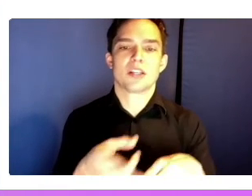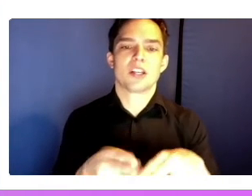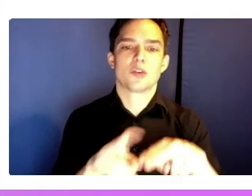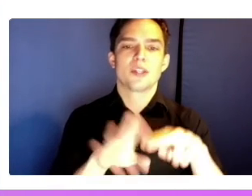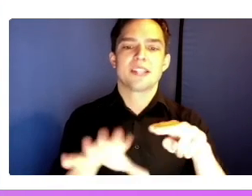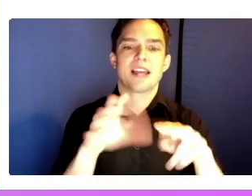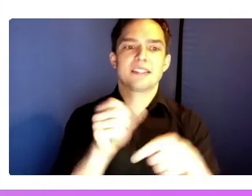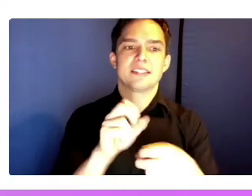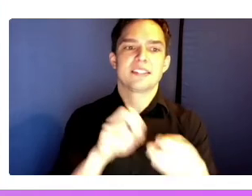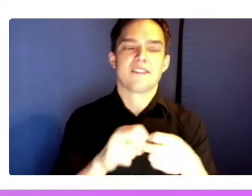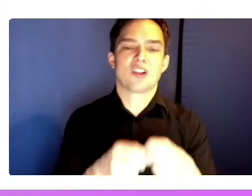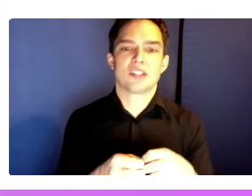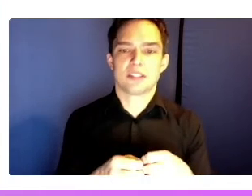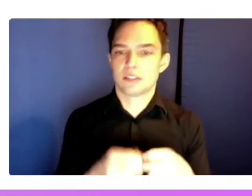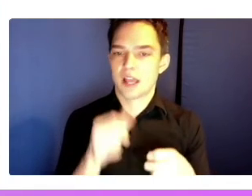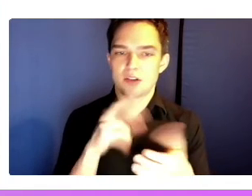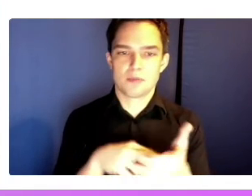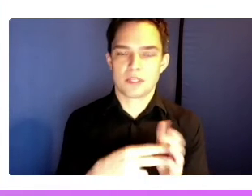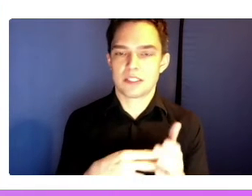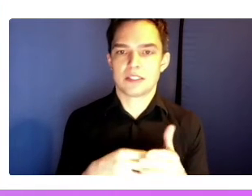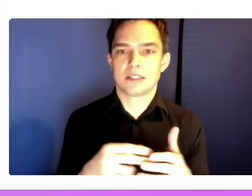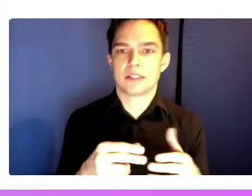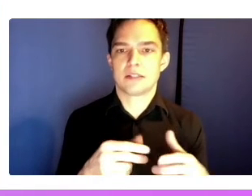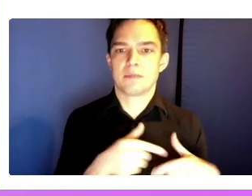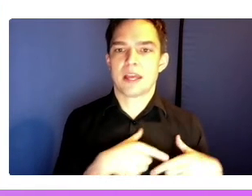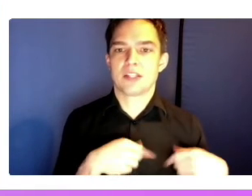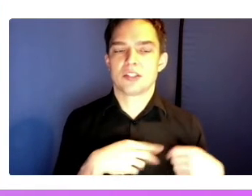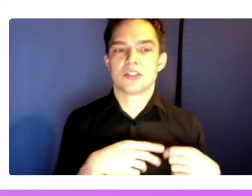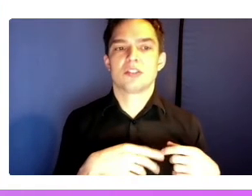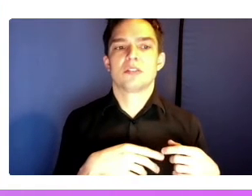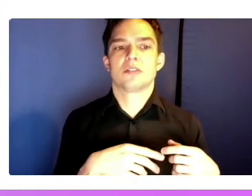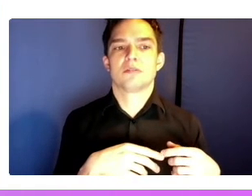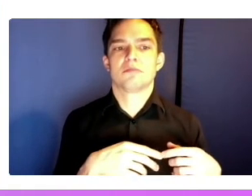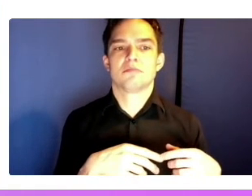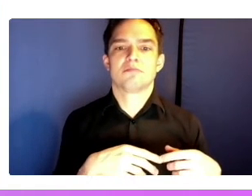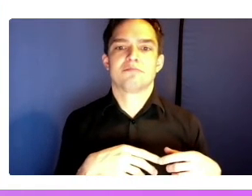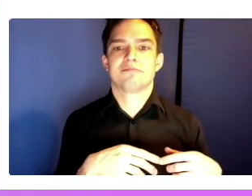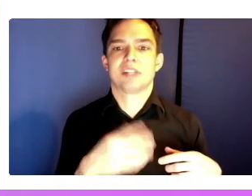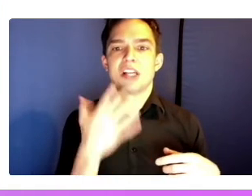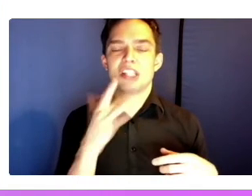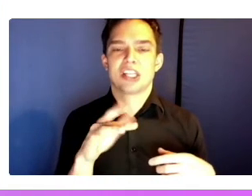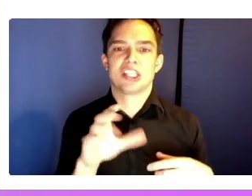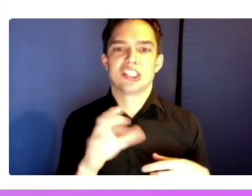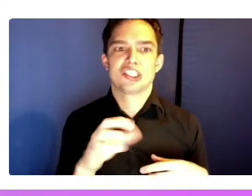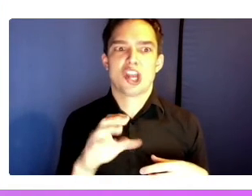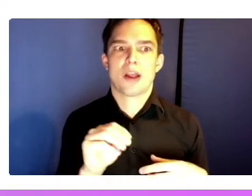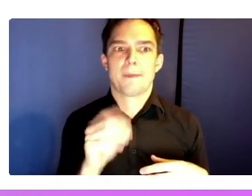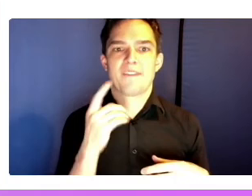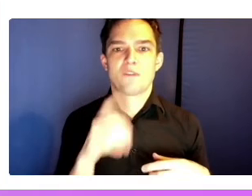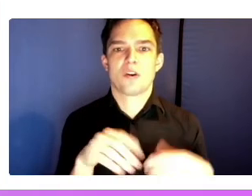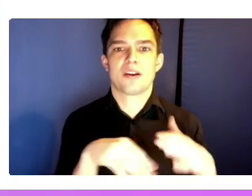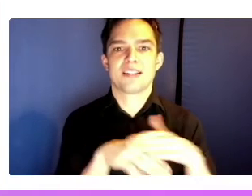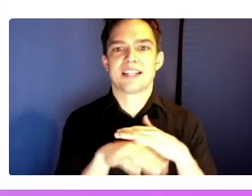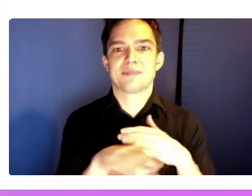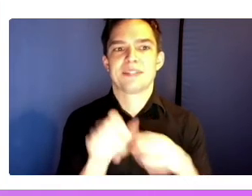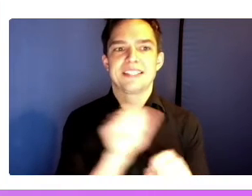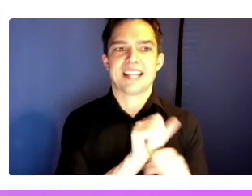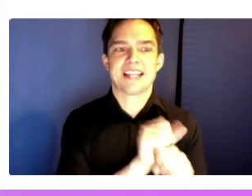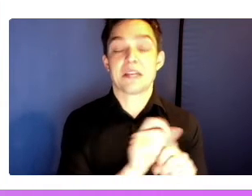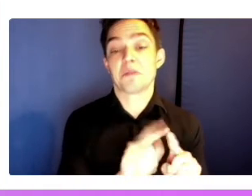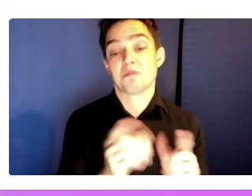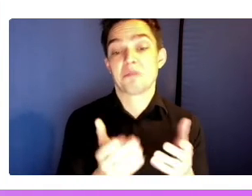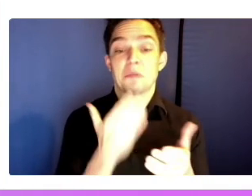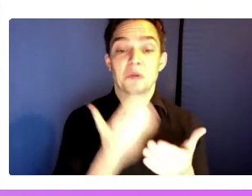I do not mean badges and little lucky charms for doing accessibility tasks, although that might be